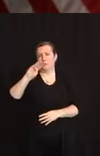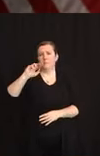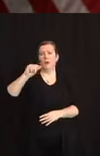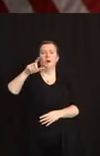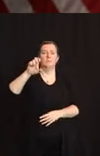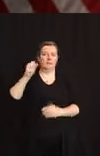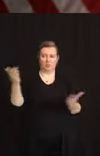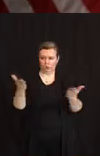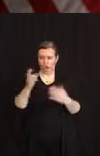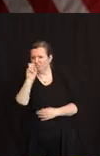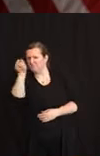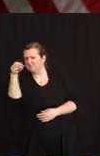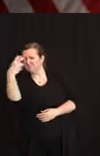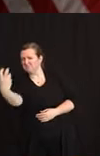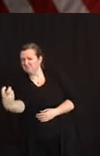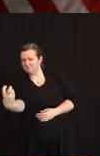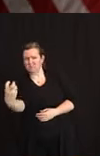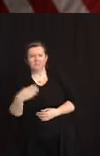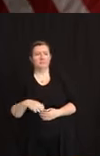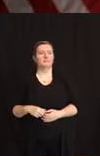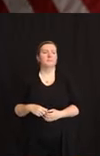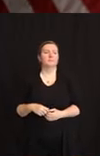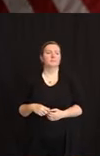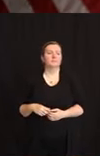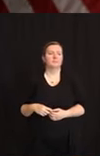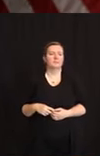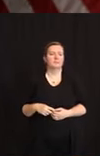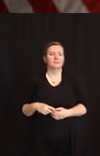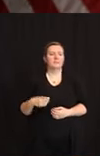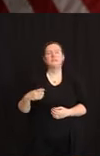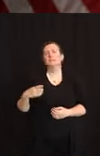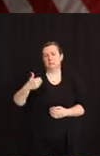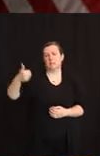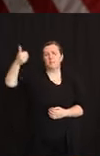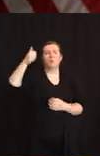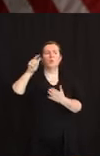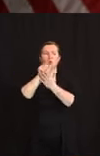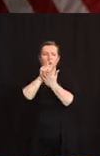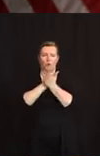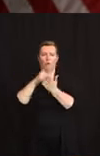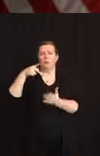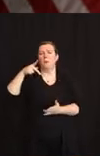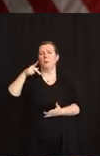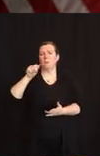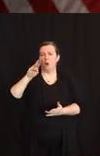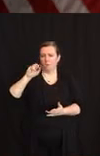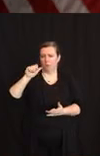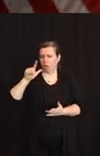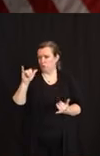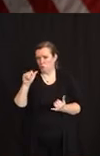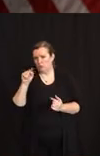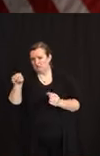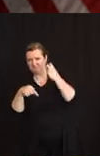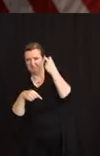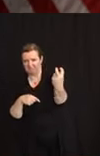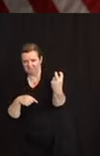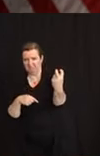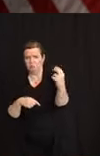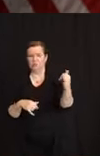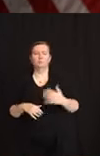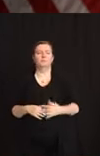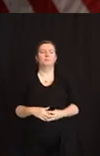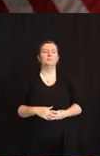Deputy Counsel, is with us, as well as some other teammates. Again, apologies for being later today. We had previewed this, that we're